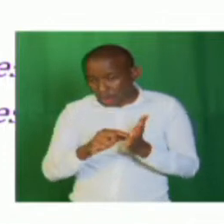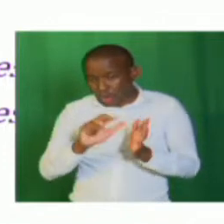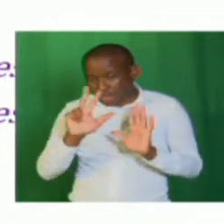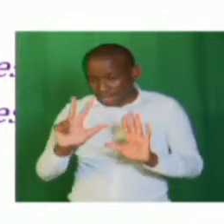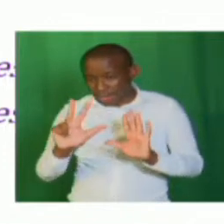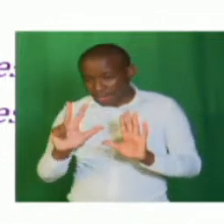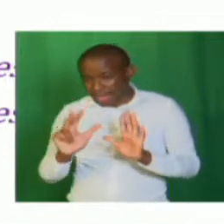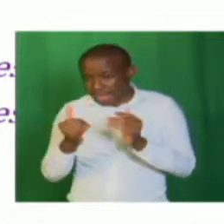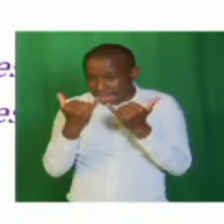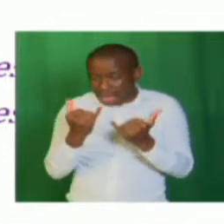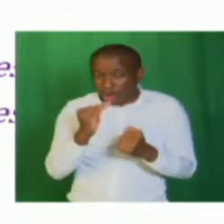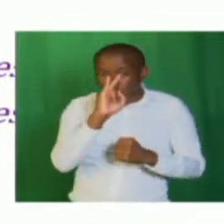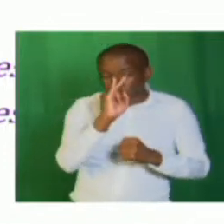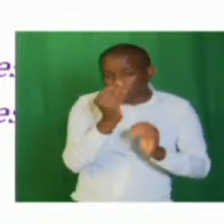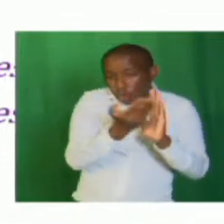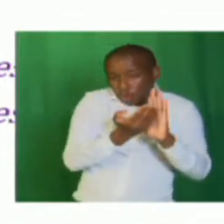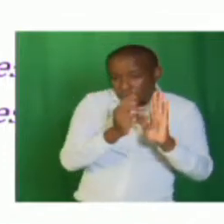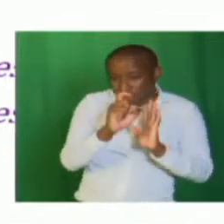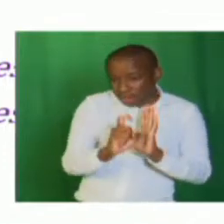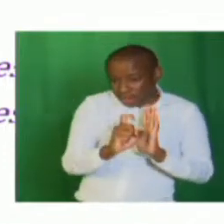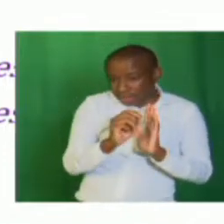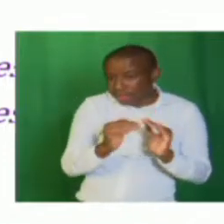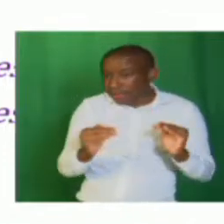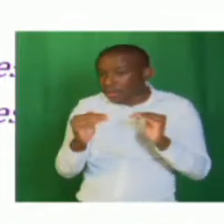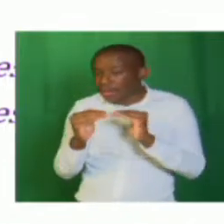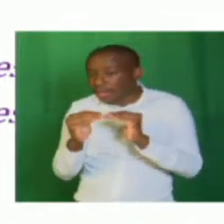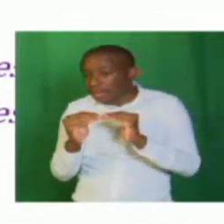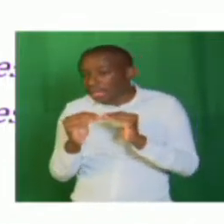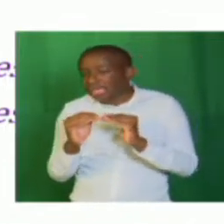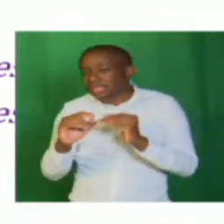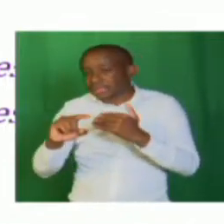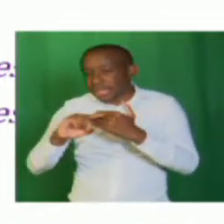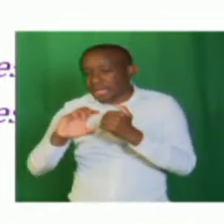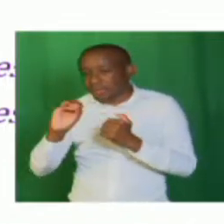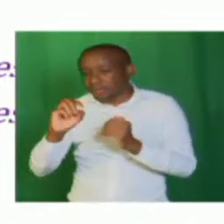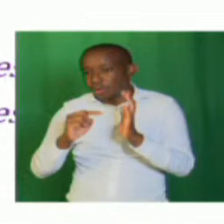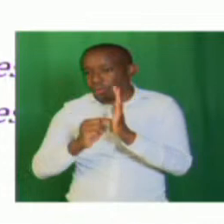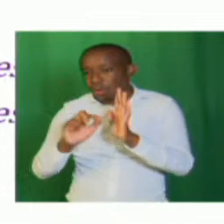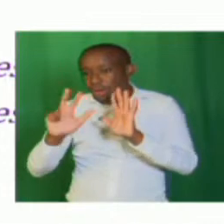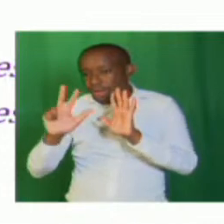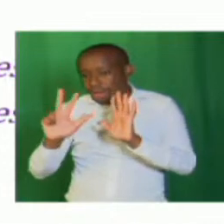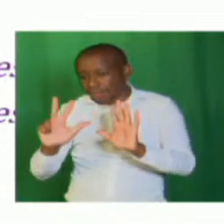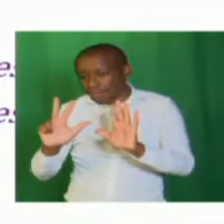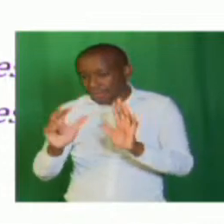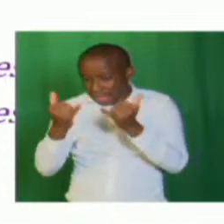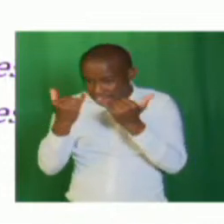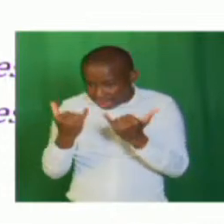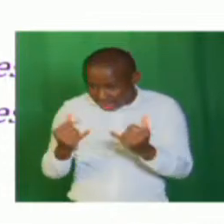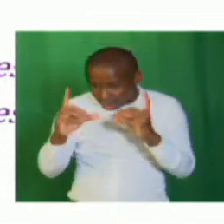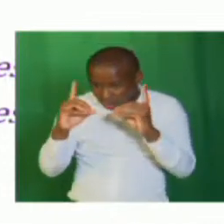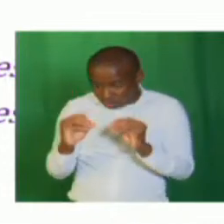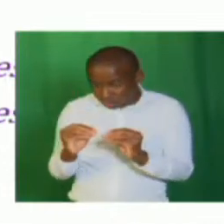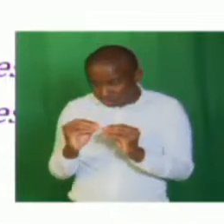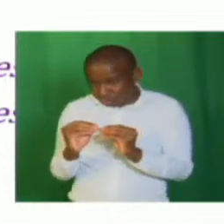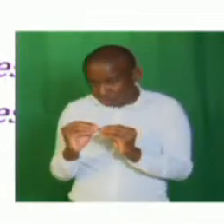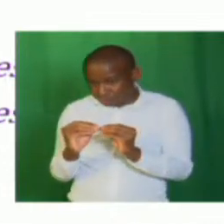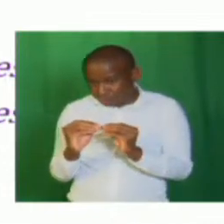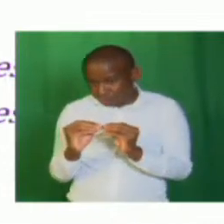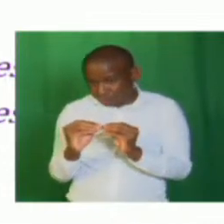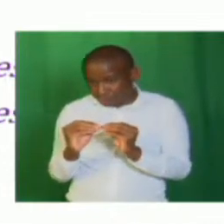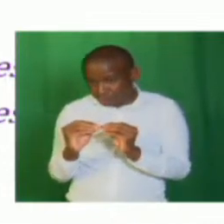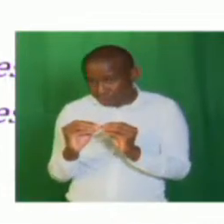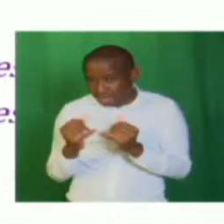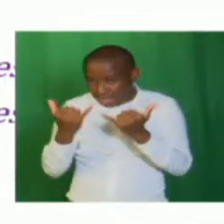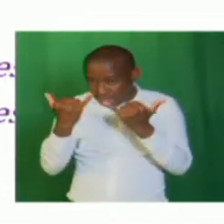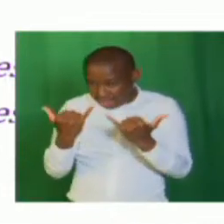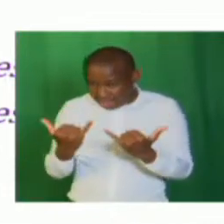have 2 over x is equals to 0.8. So what you can then do is we then